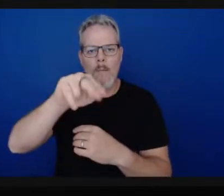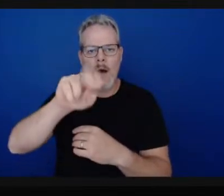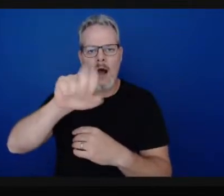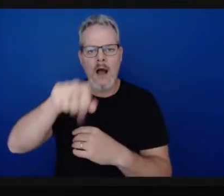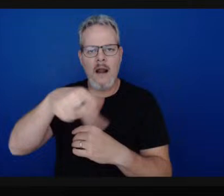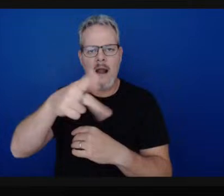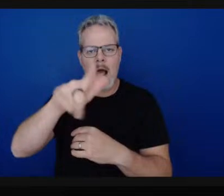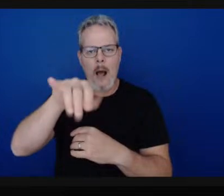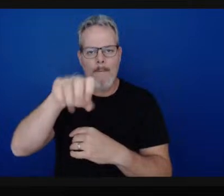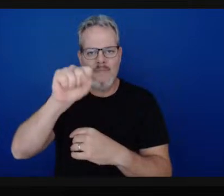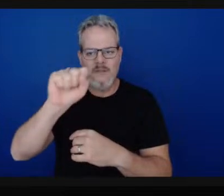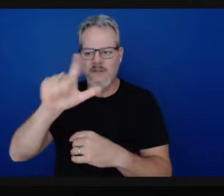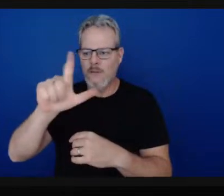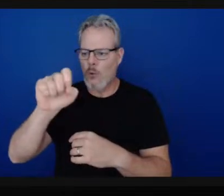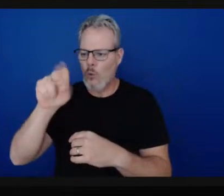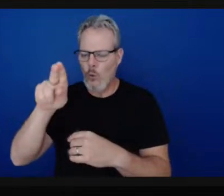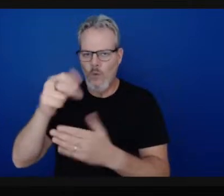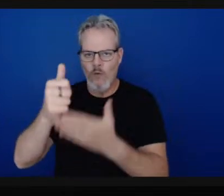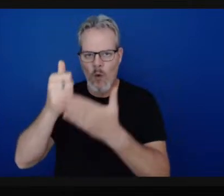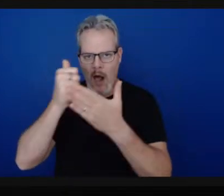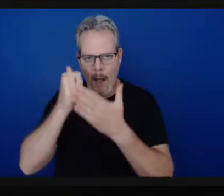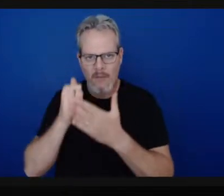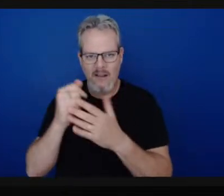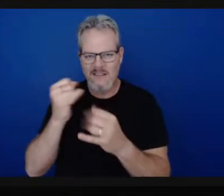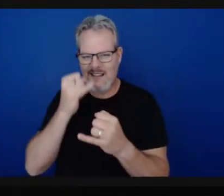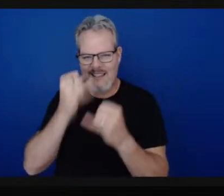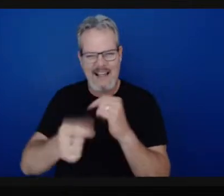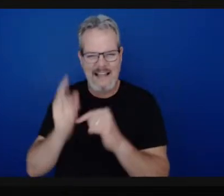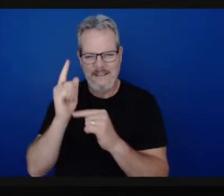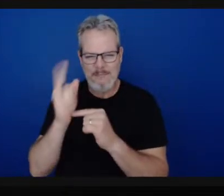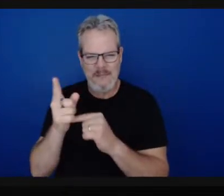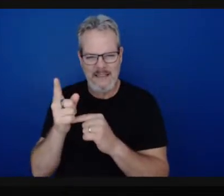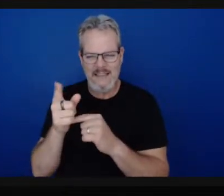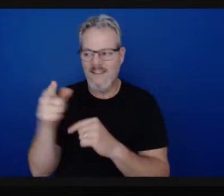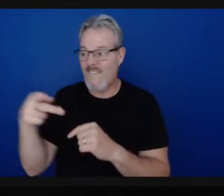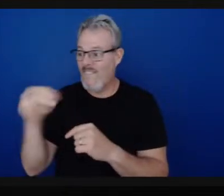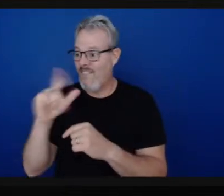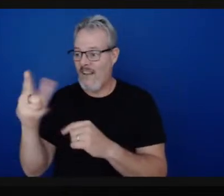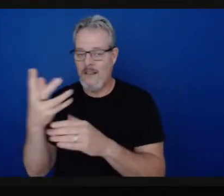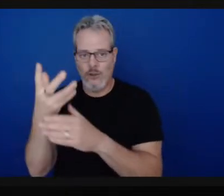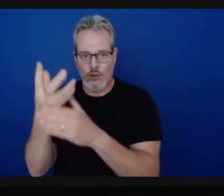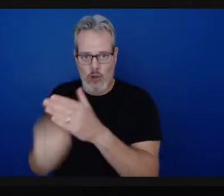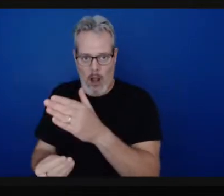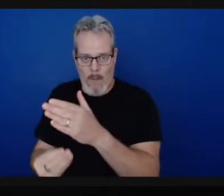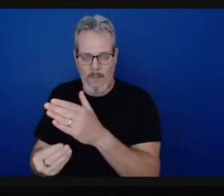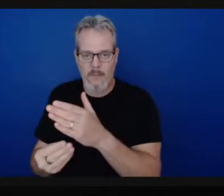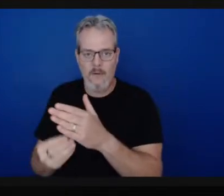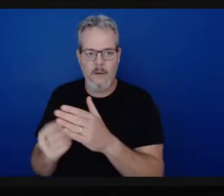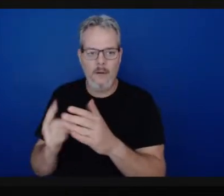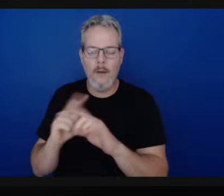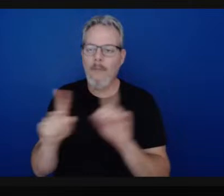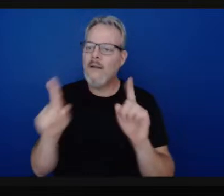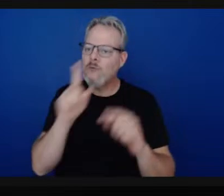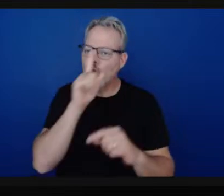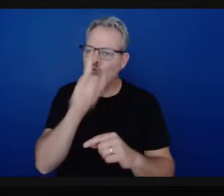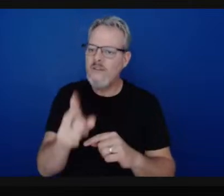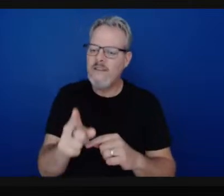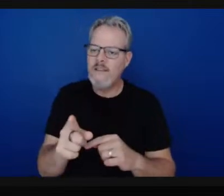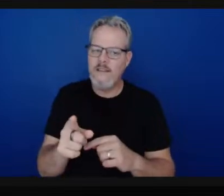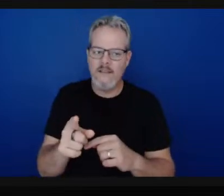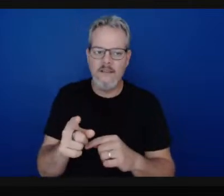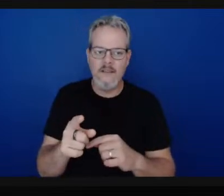and helping us with that brief little time. That we had Phil step out, but really, Lou has